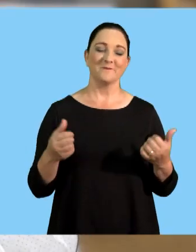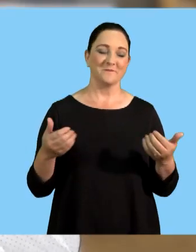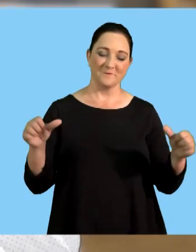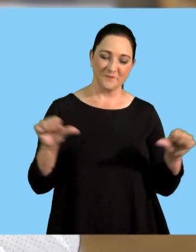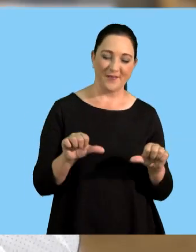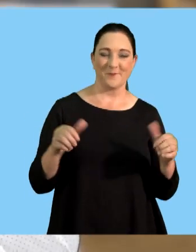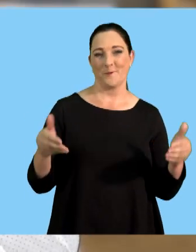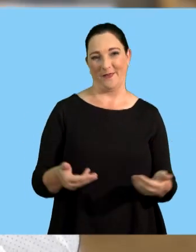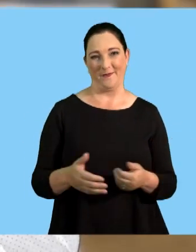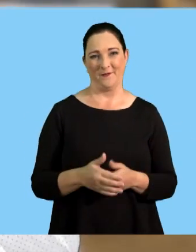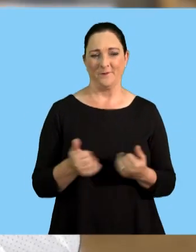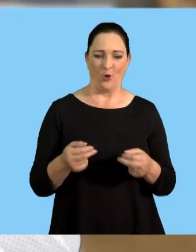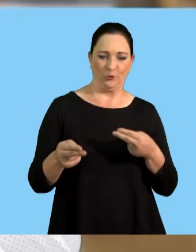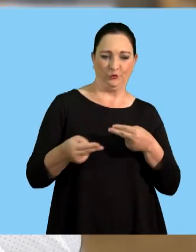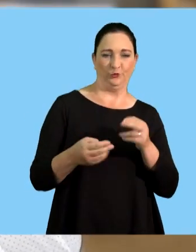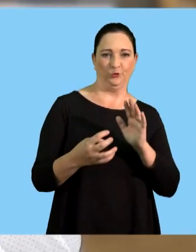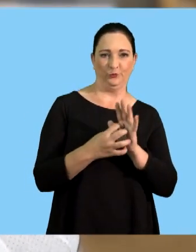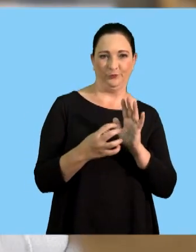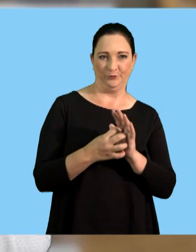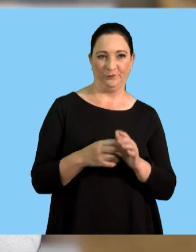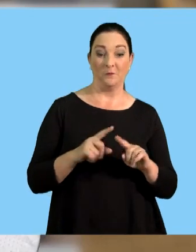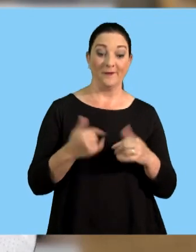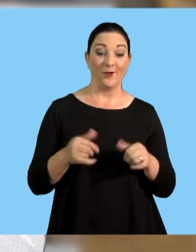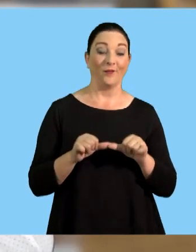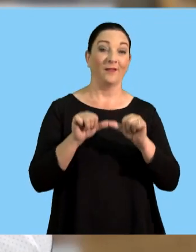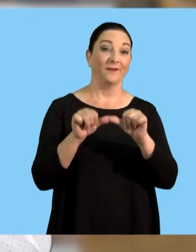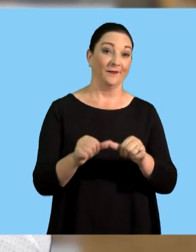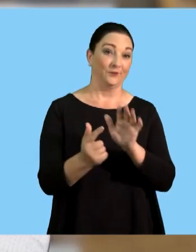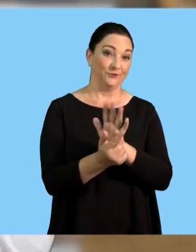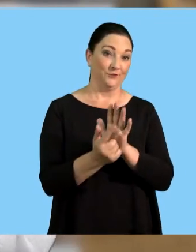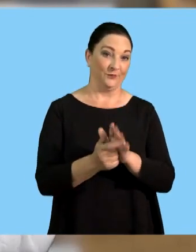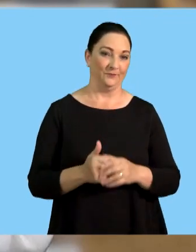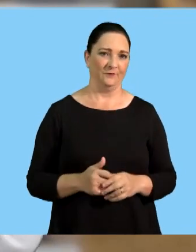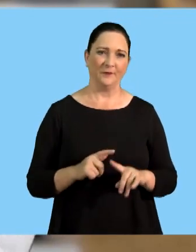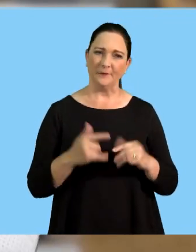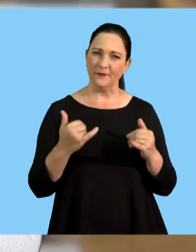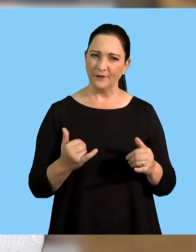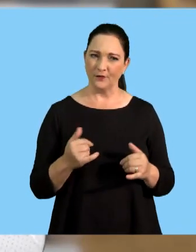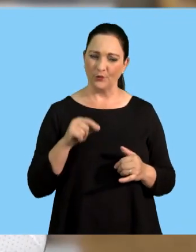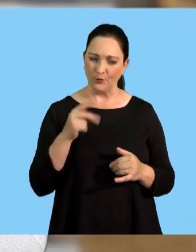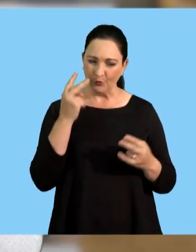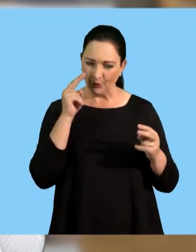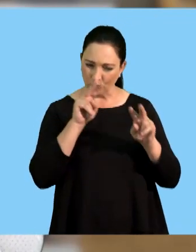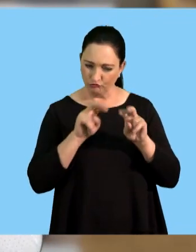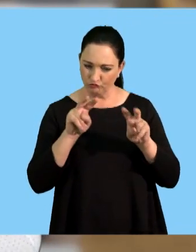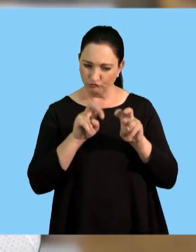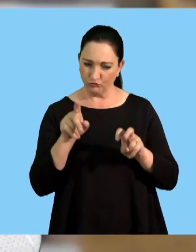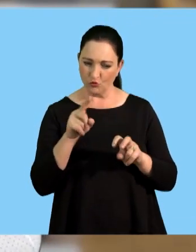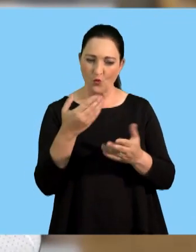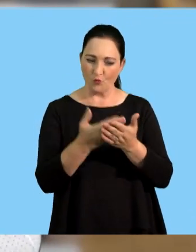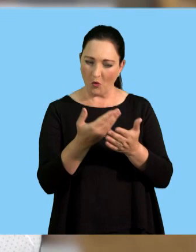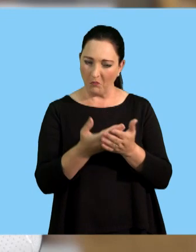All right, guys, welcome back after that short advert break. Let's continue with our lesson. In this section of our lesson, we'll be looking